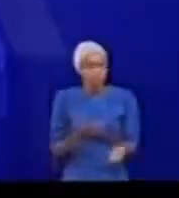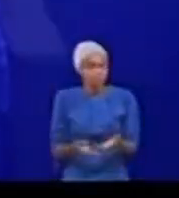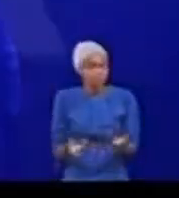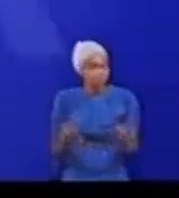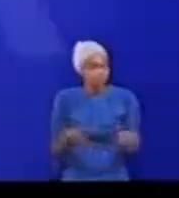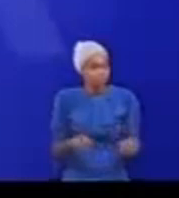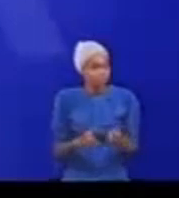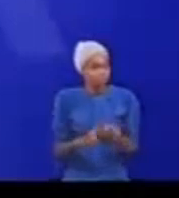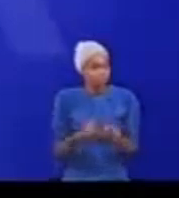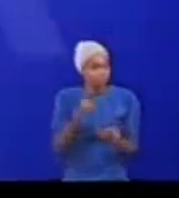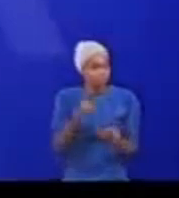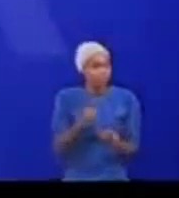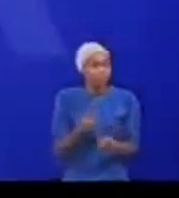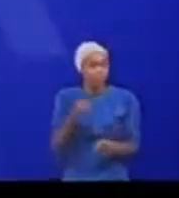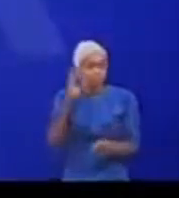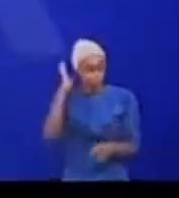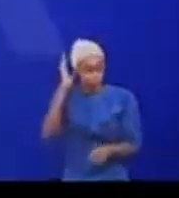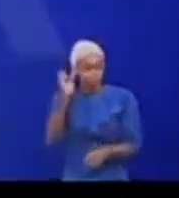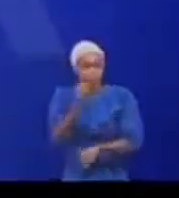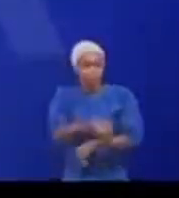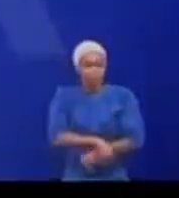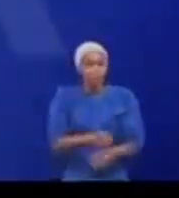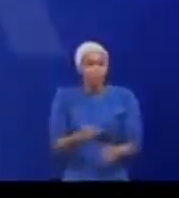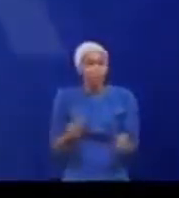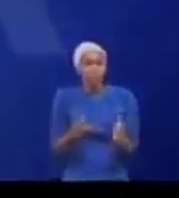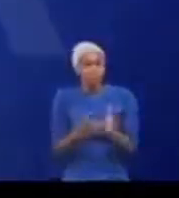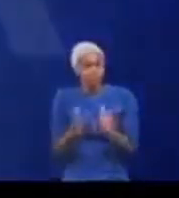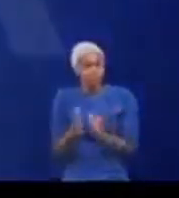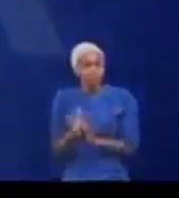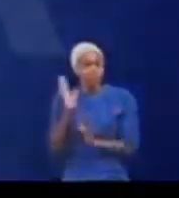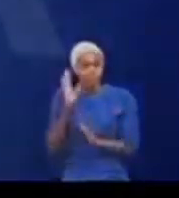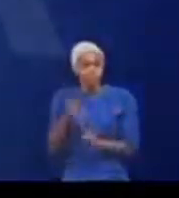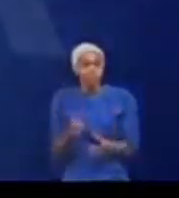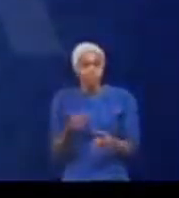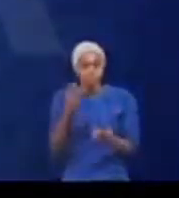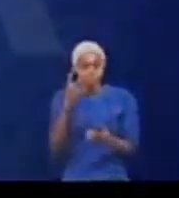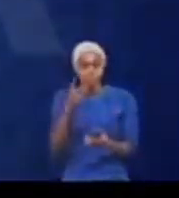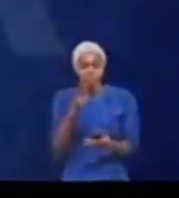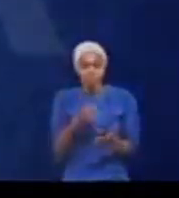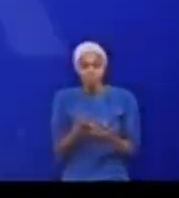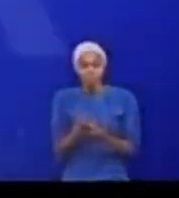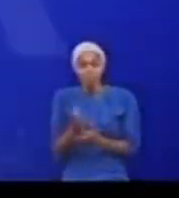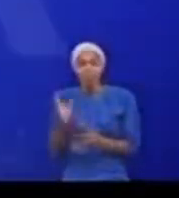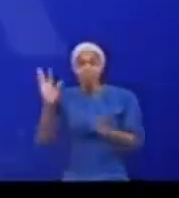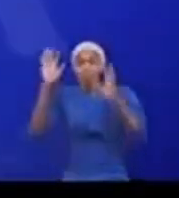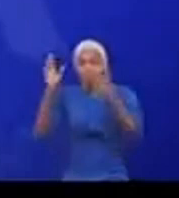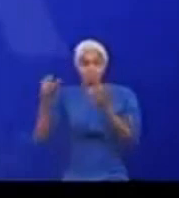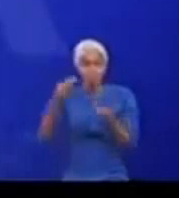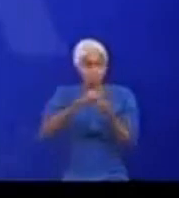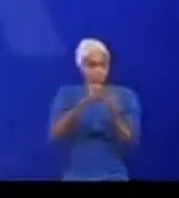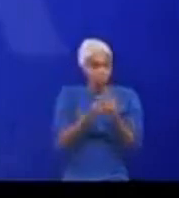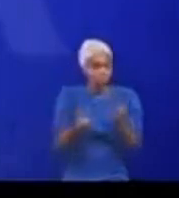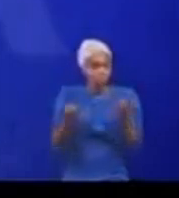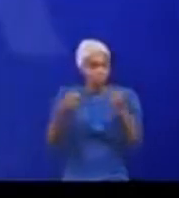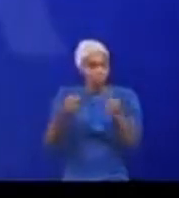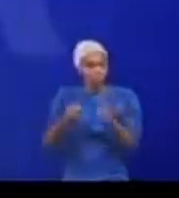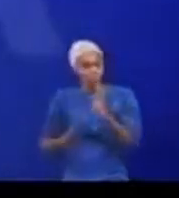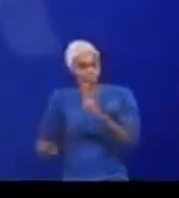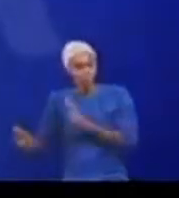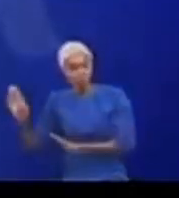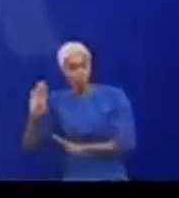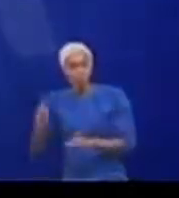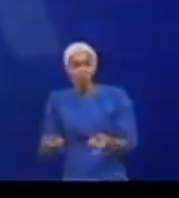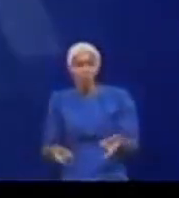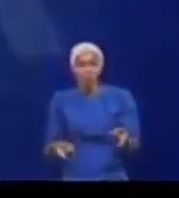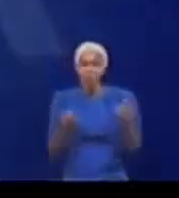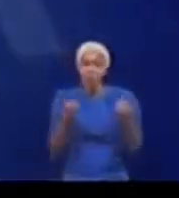comes against you, when the storms come, Jesus is your firm foundation. Rain